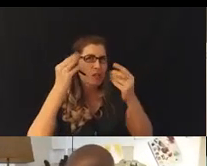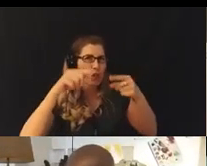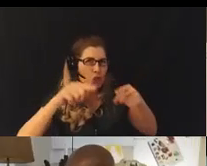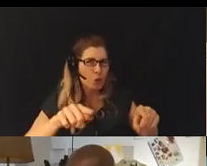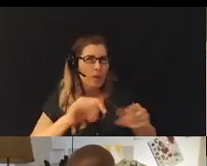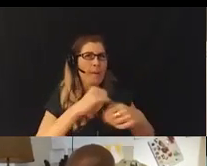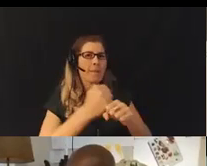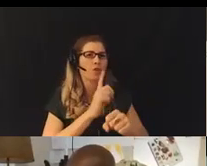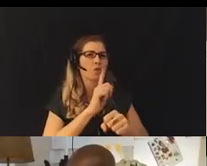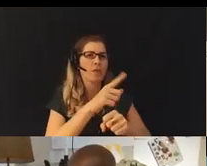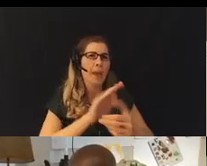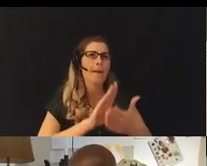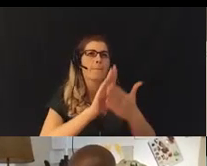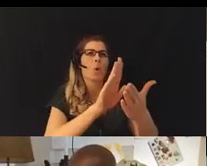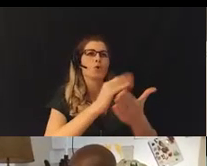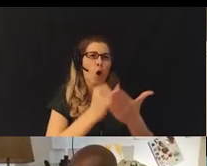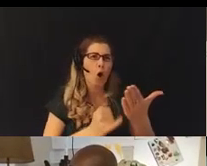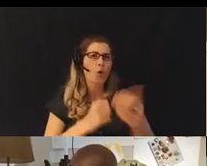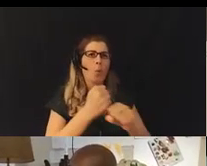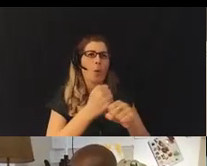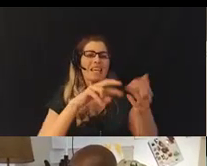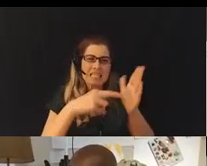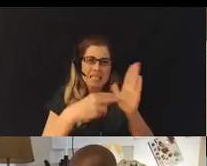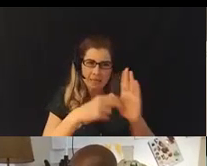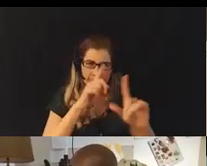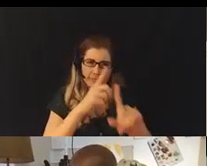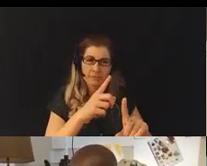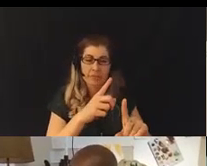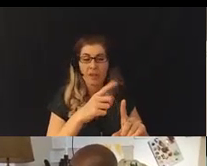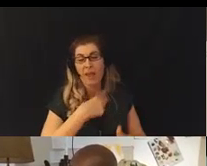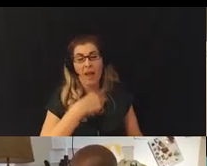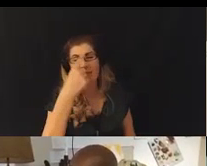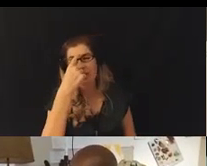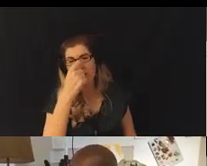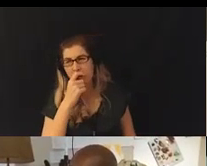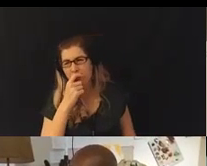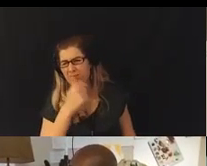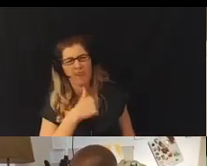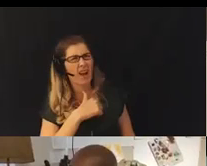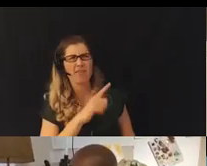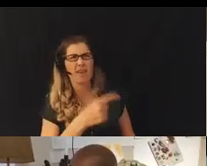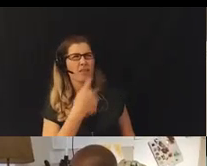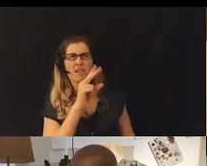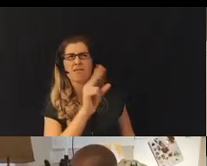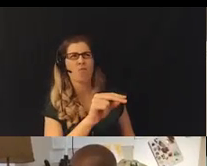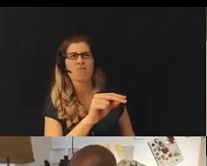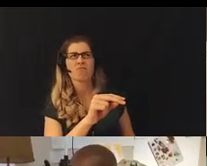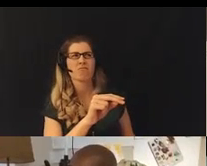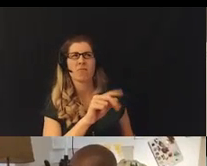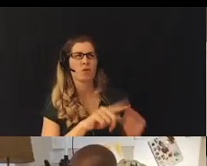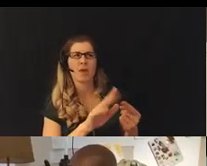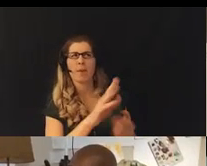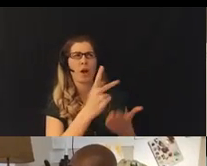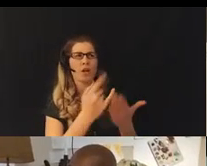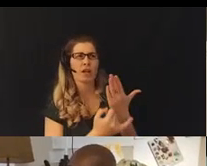it intentionally. That being said, I don't think that I've ever actually said no to anyone about their projects. I think they're